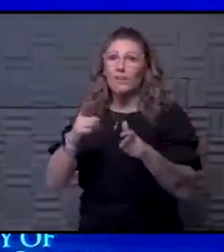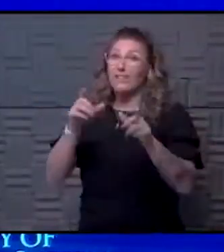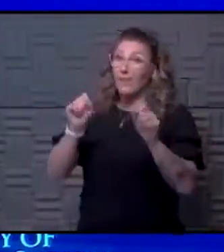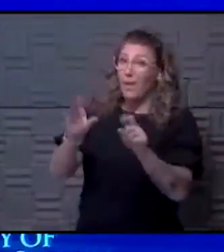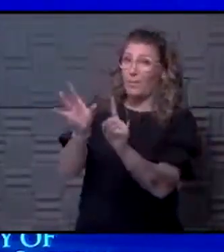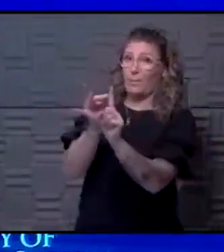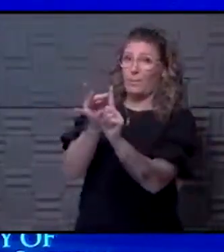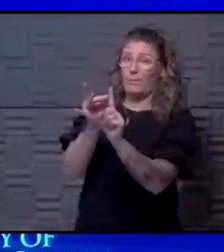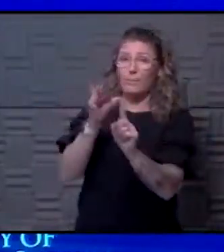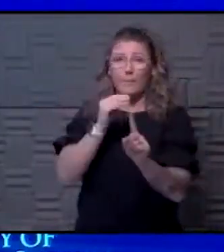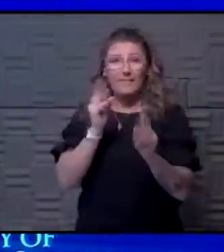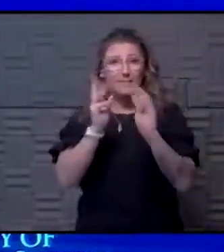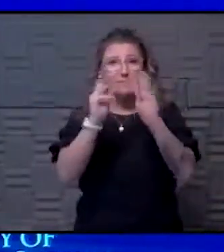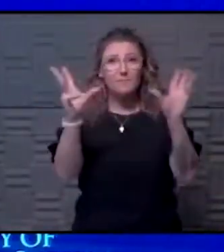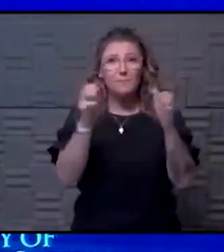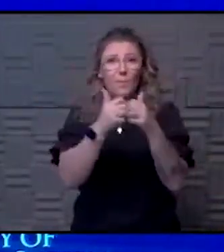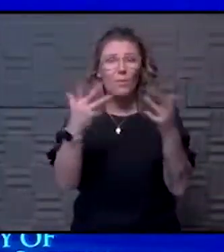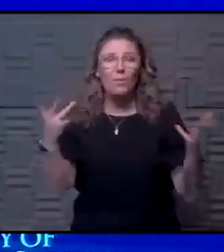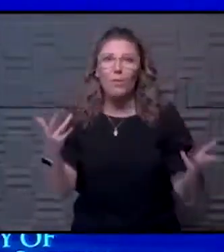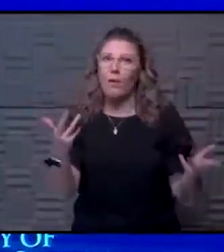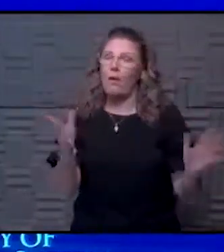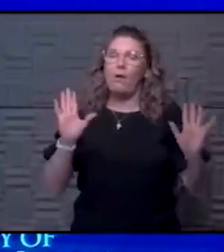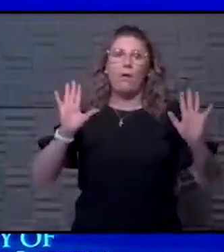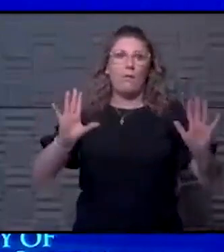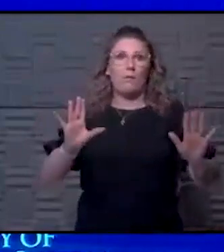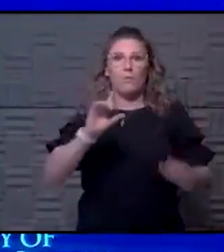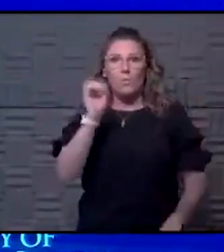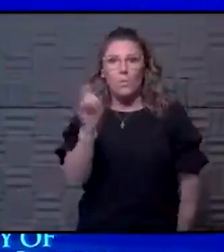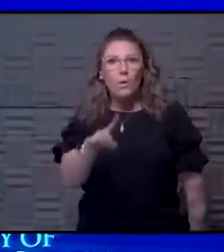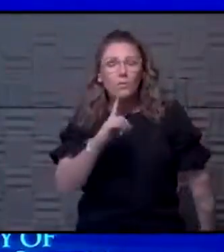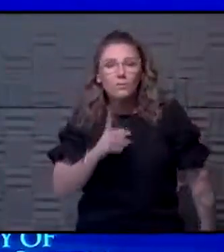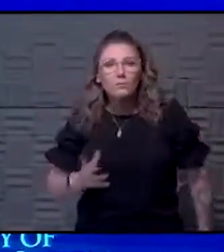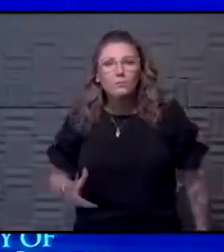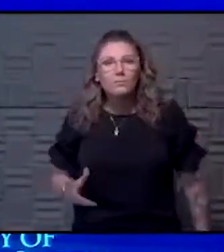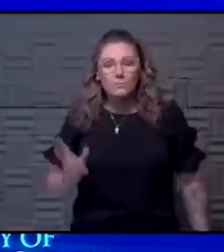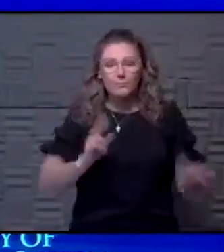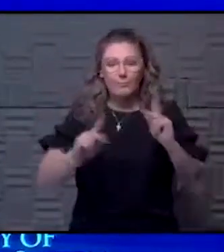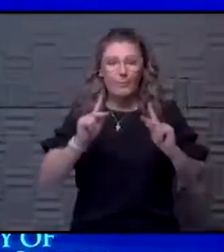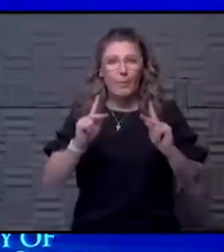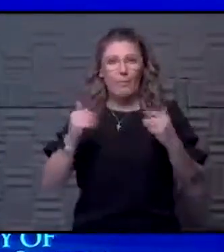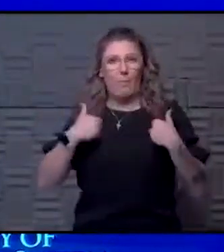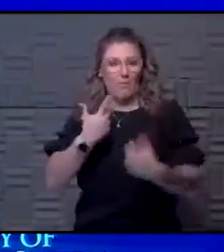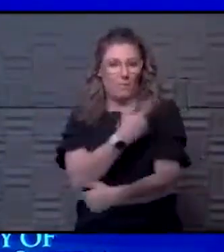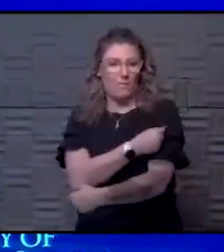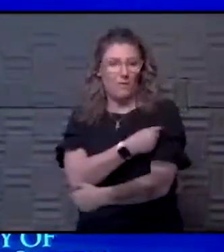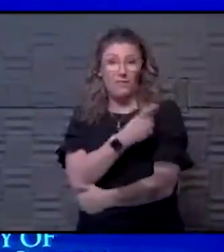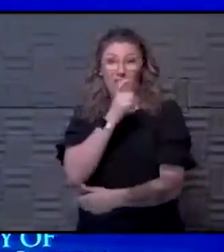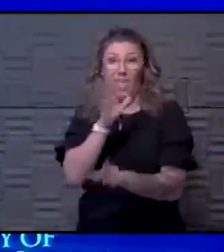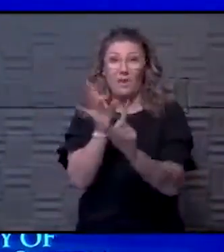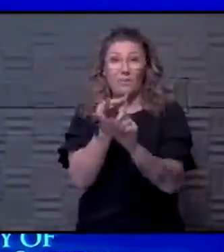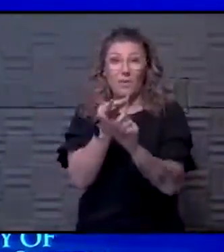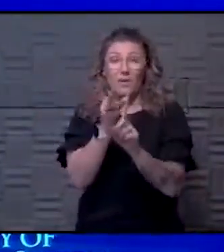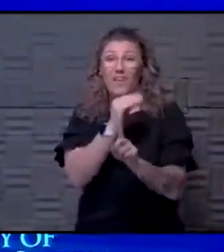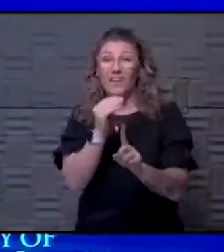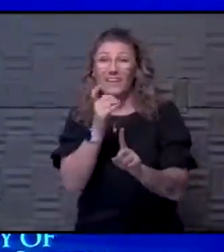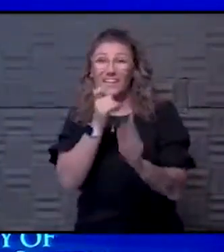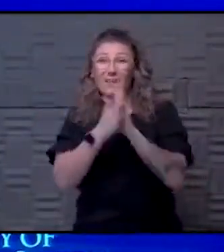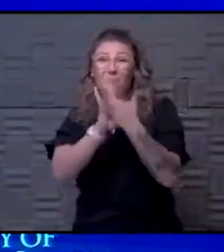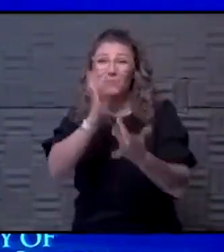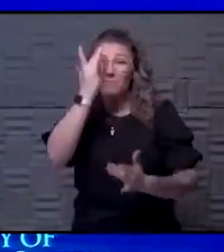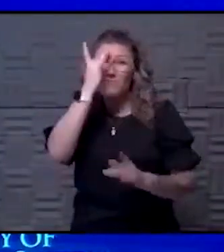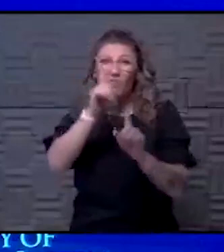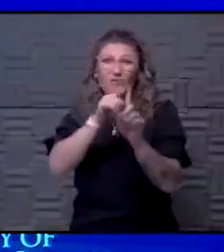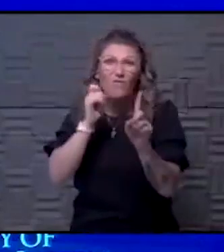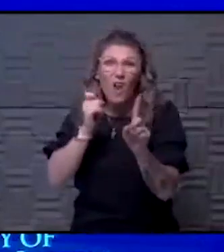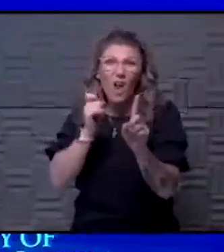absolutely clear, without question, that people who were that took the vaccine didn't get the disease, and they didn't get sick from the disease,